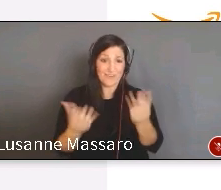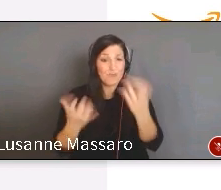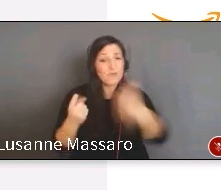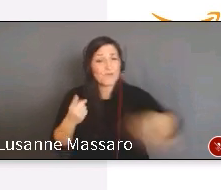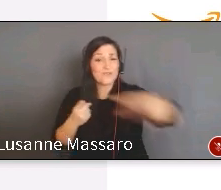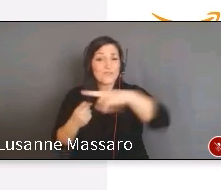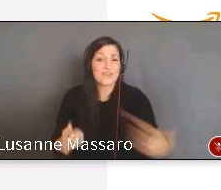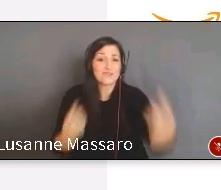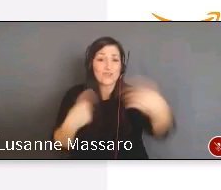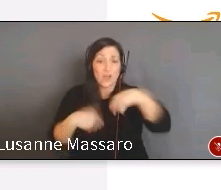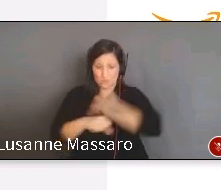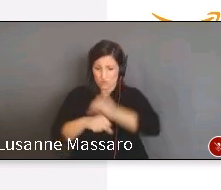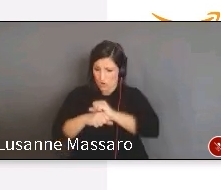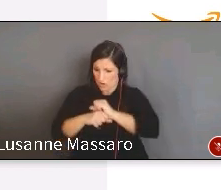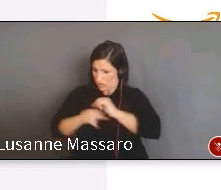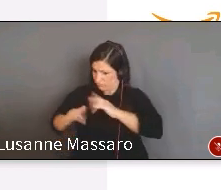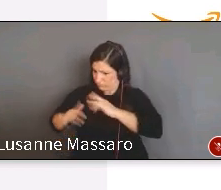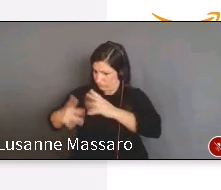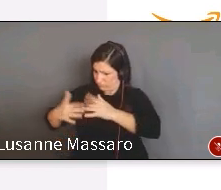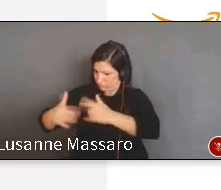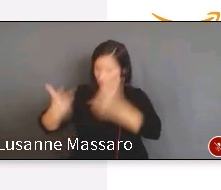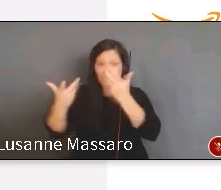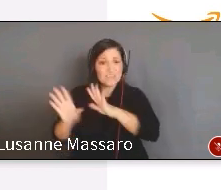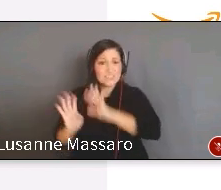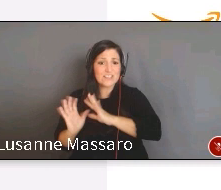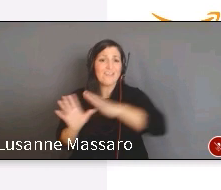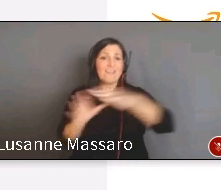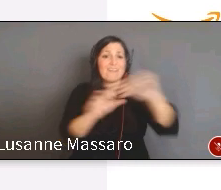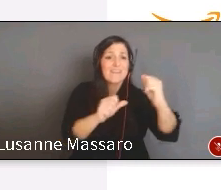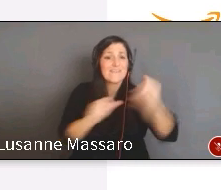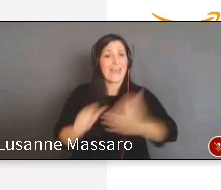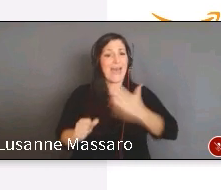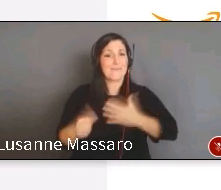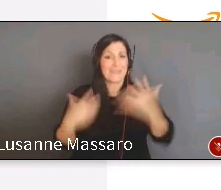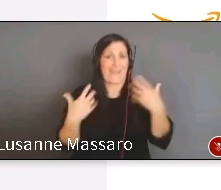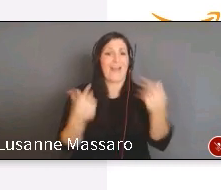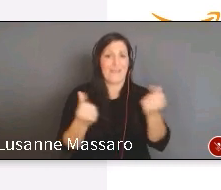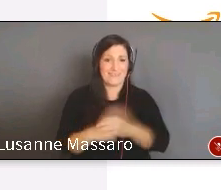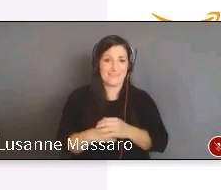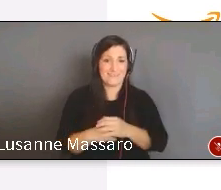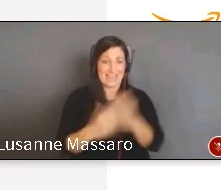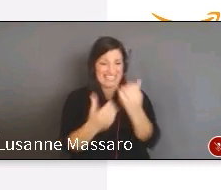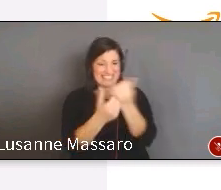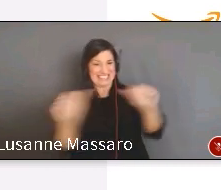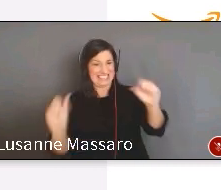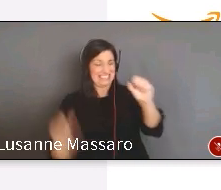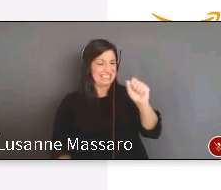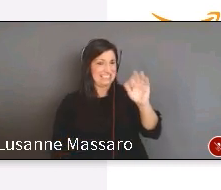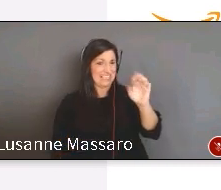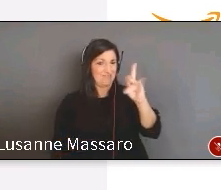leave work happy and healthy, and leave just the same way. Safety is our number one